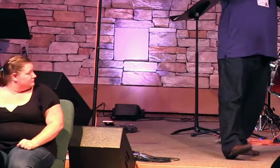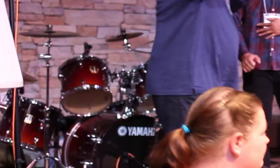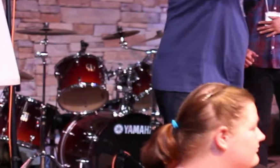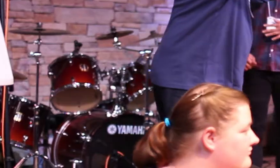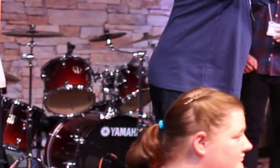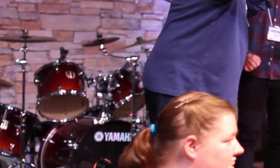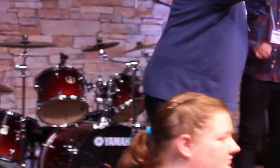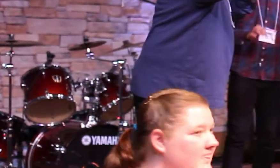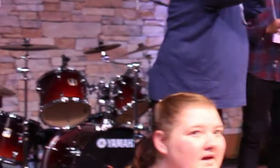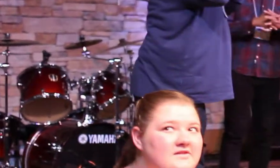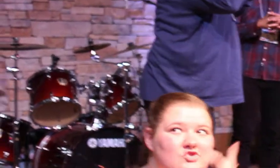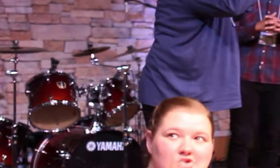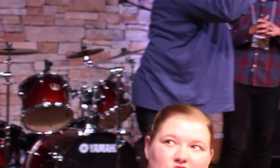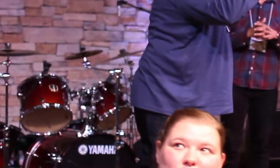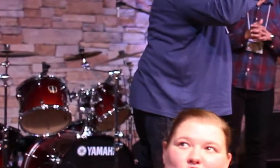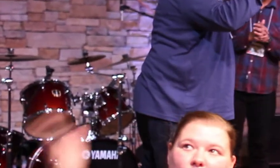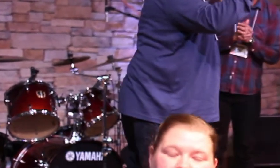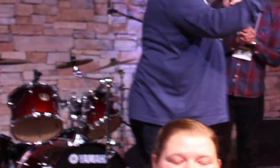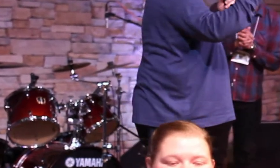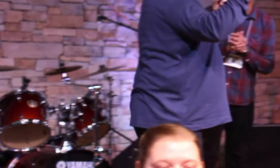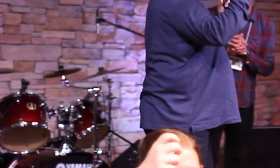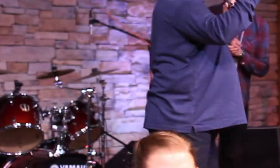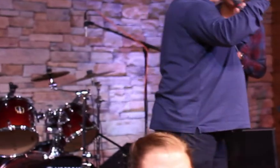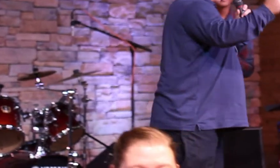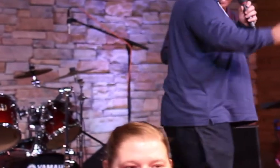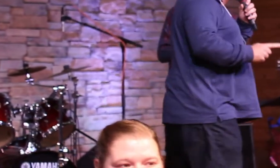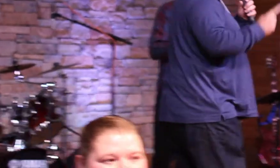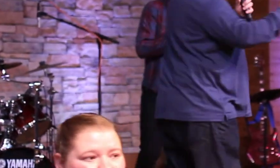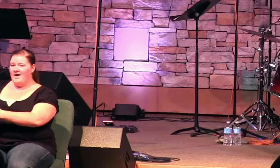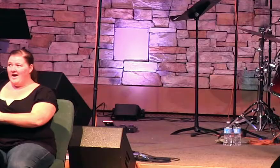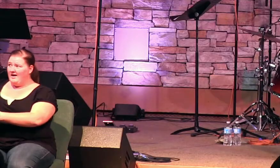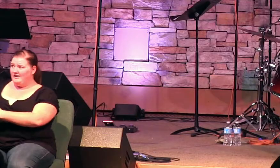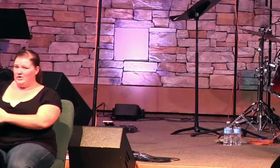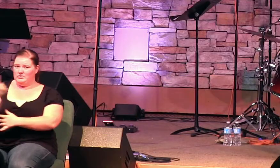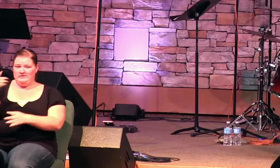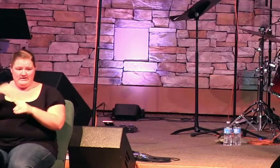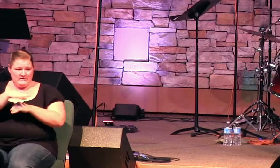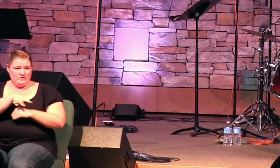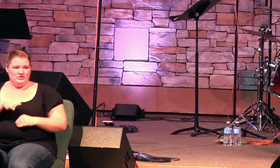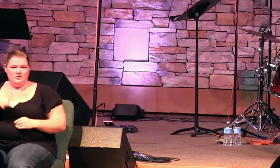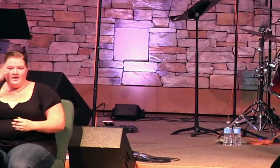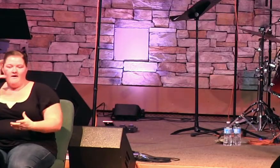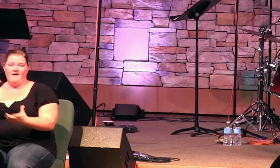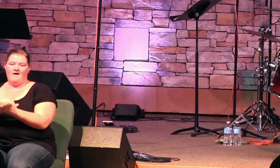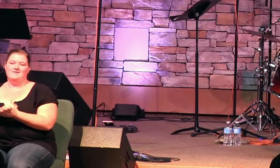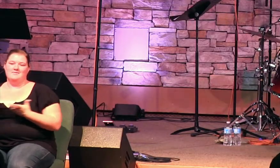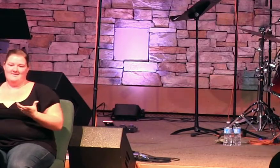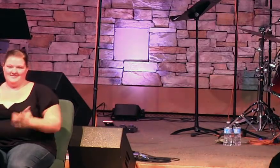make jesus christ your number one man and in his due time he'll bring you a husband